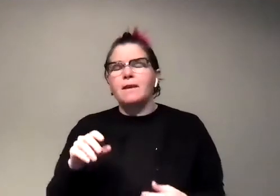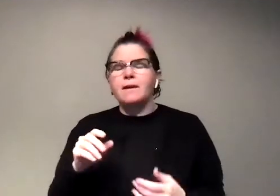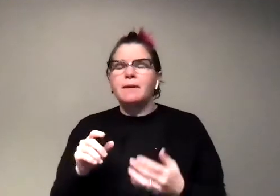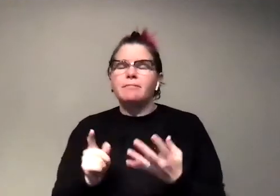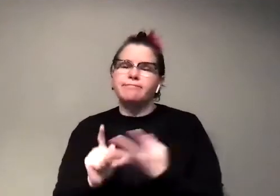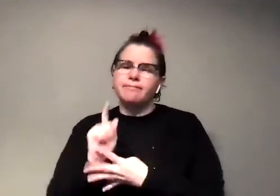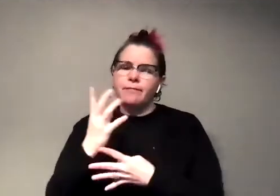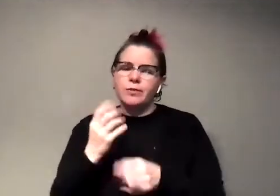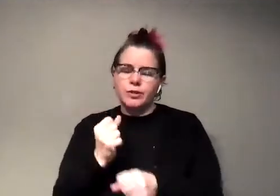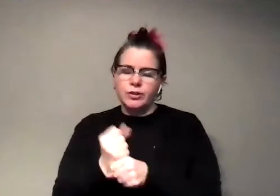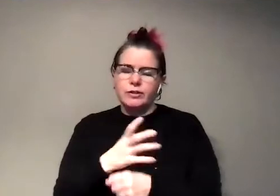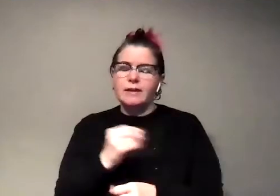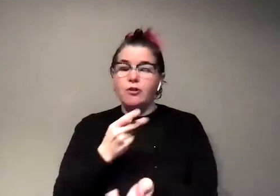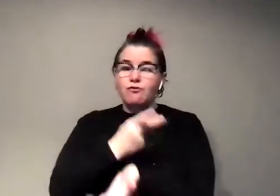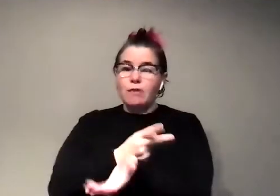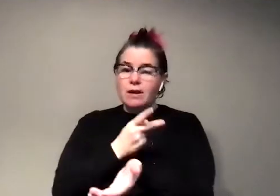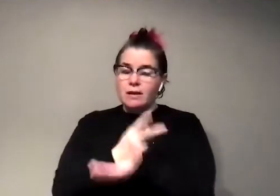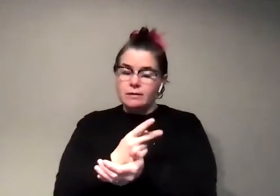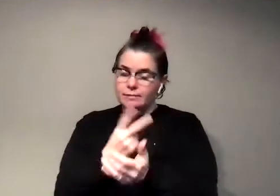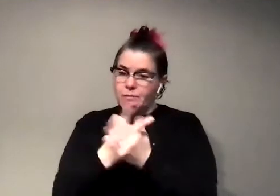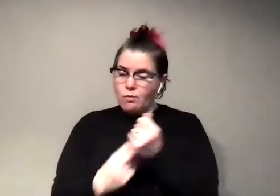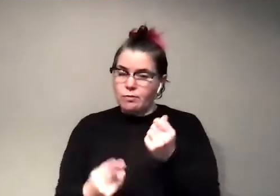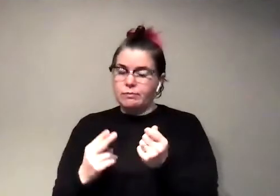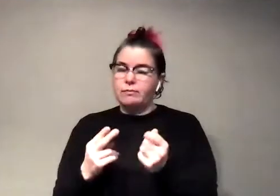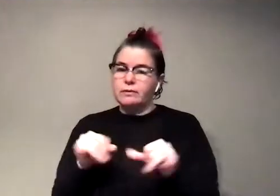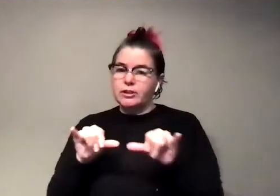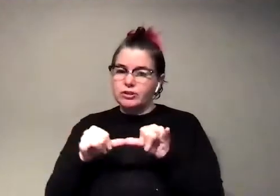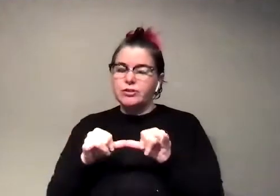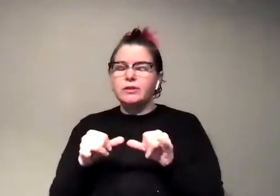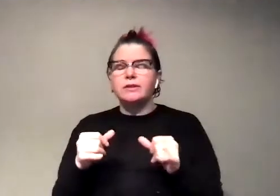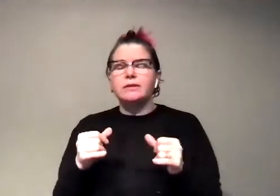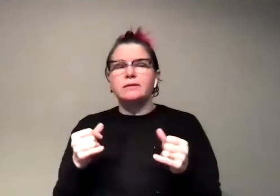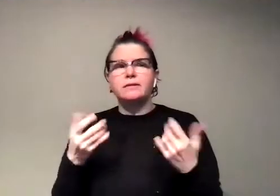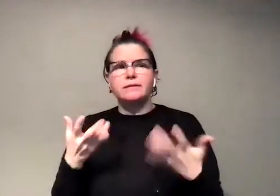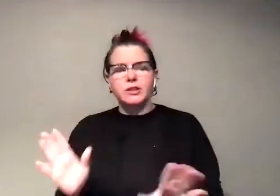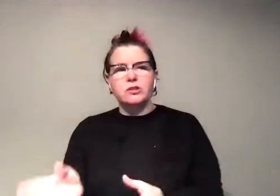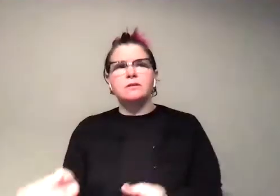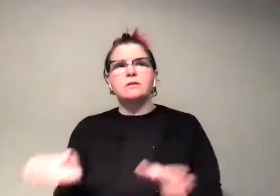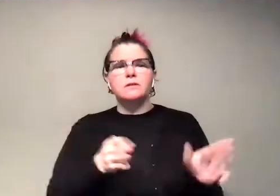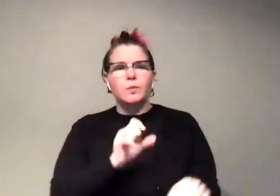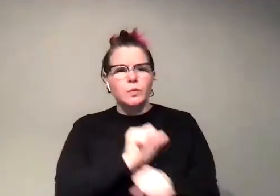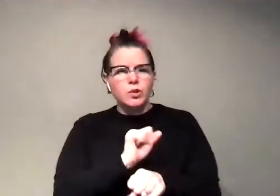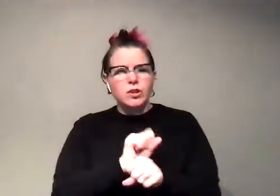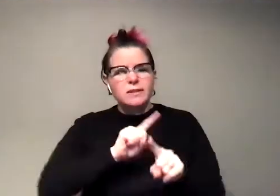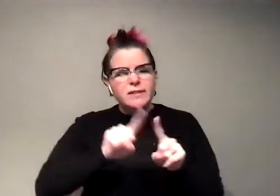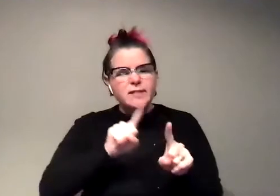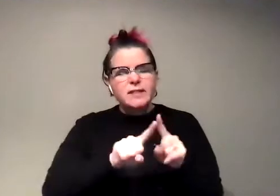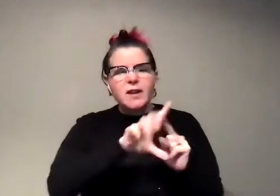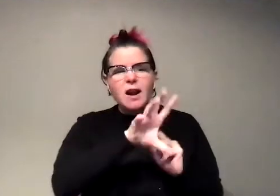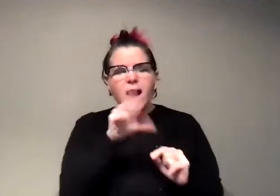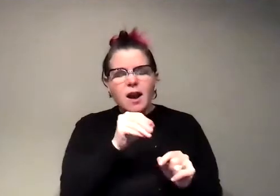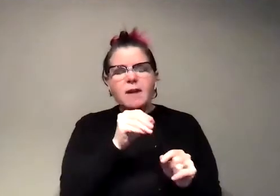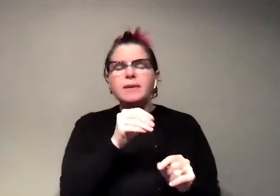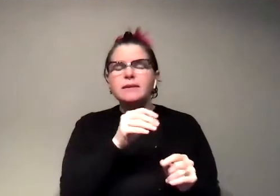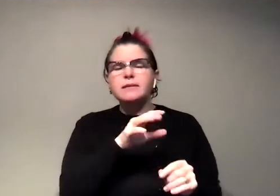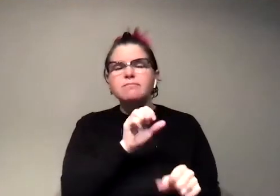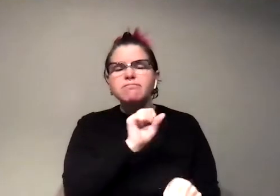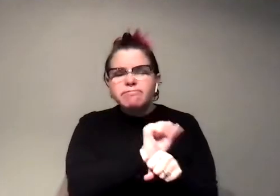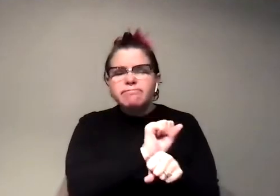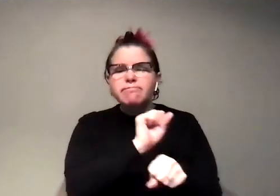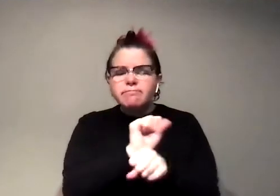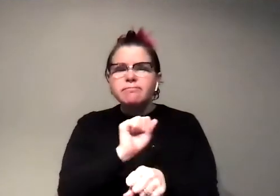school. And then I worked for several different companies as